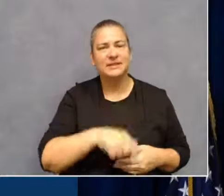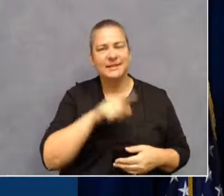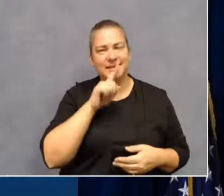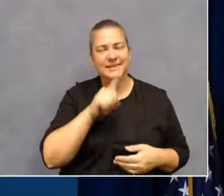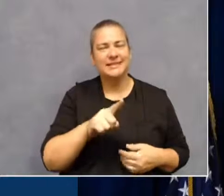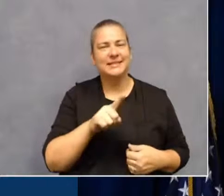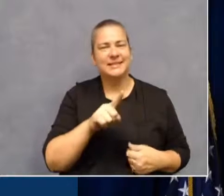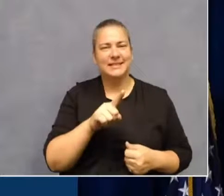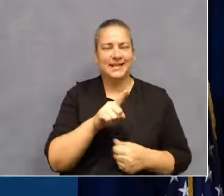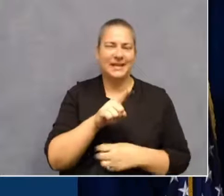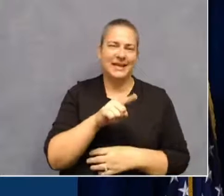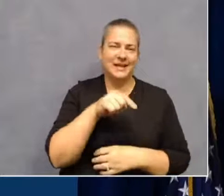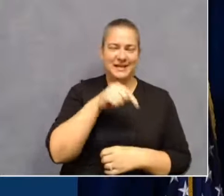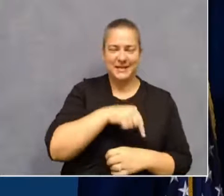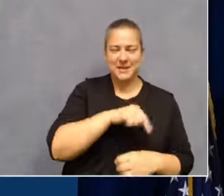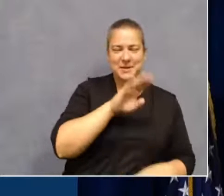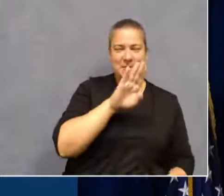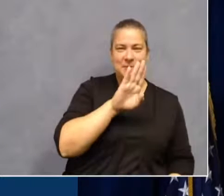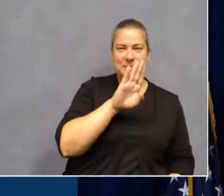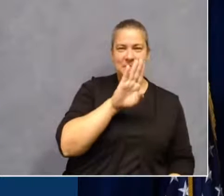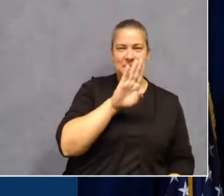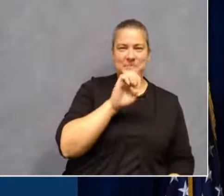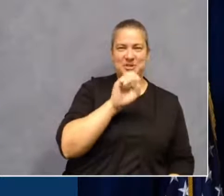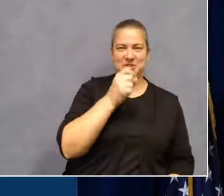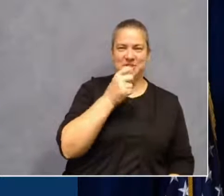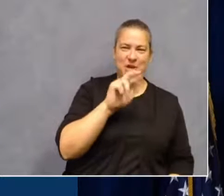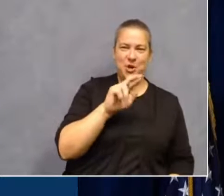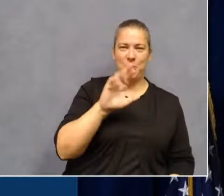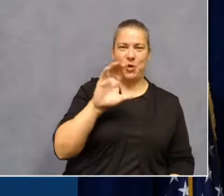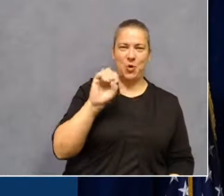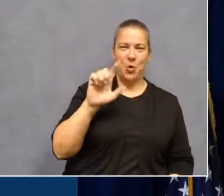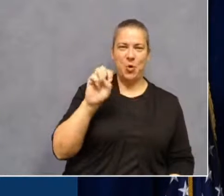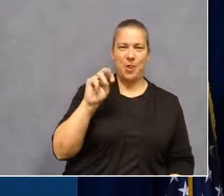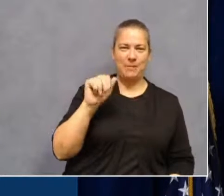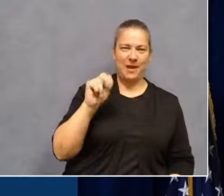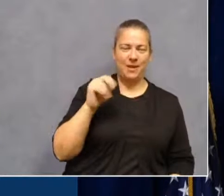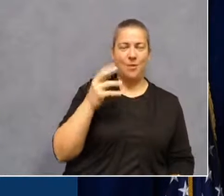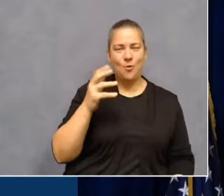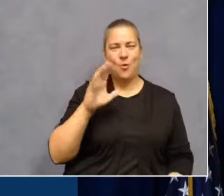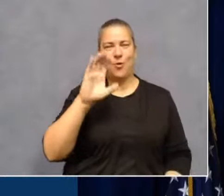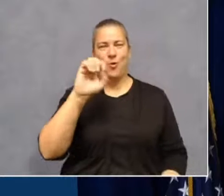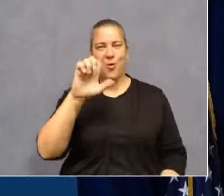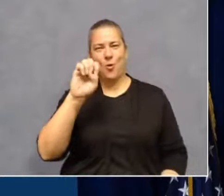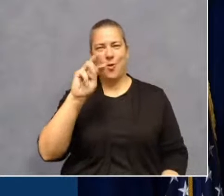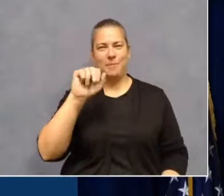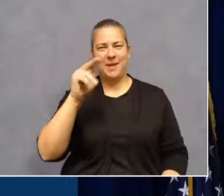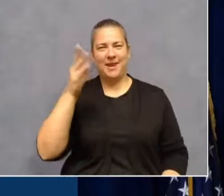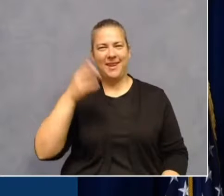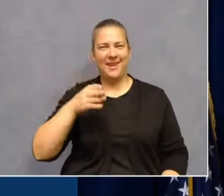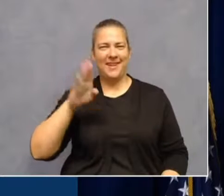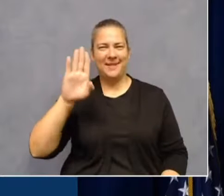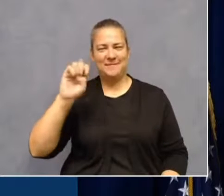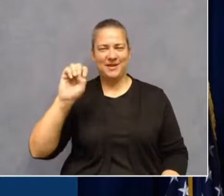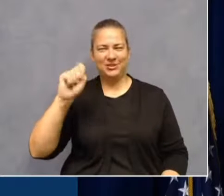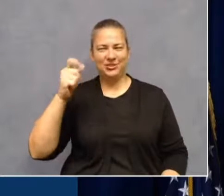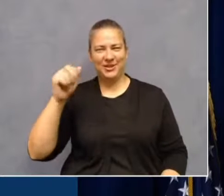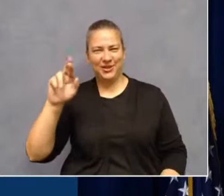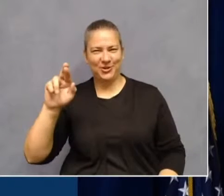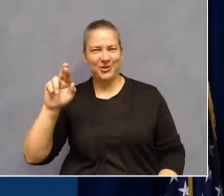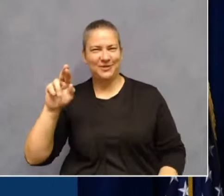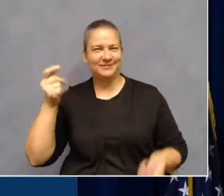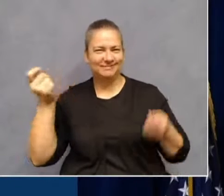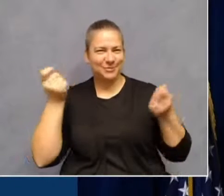Beshear administration. Couldn't have a better partner in governing, and we have